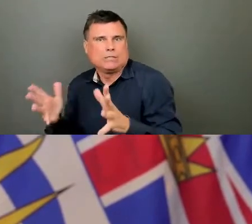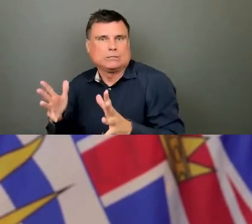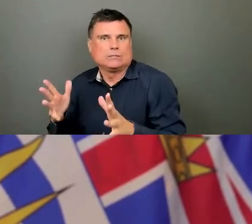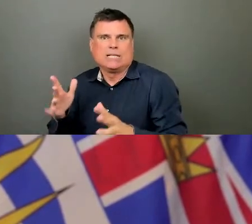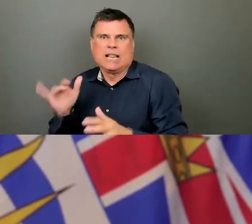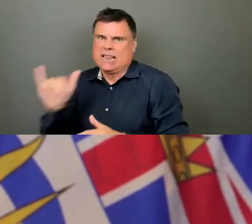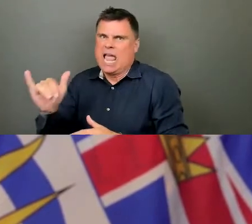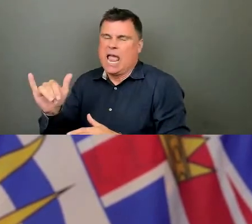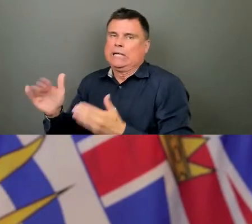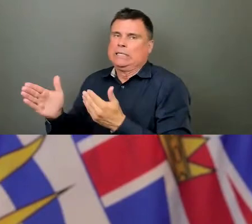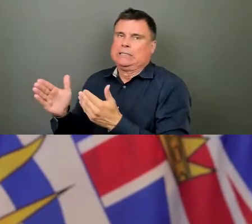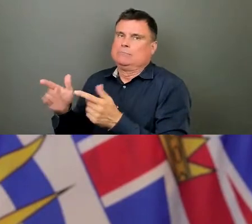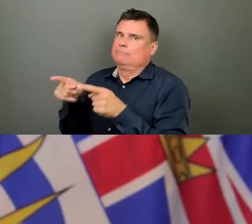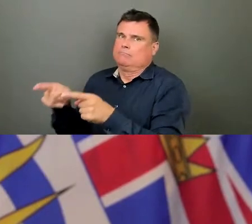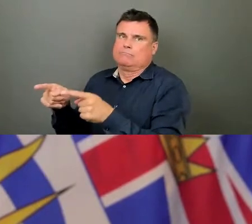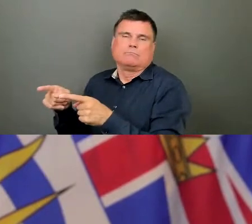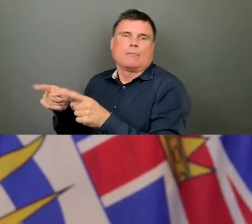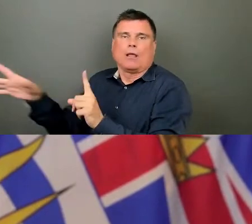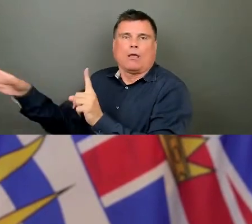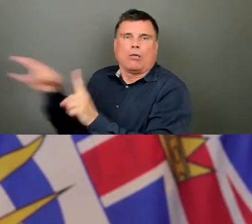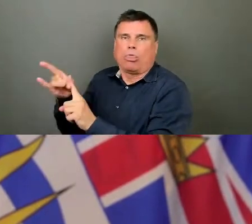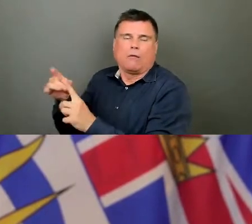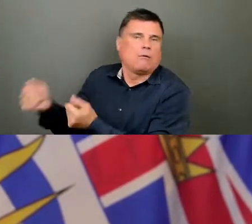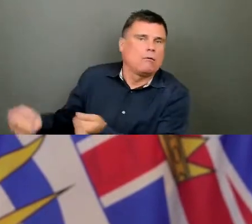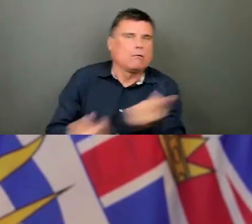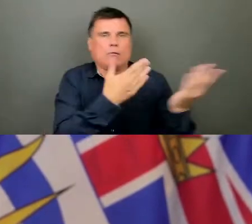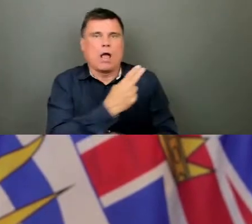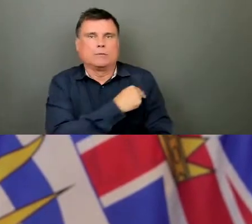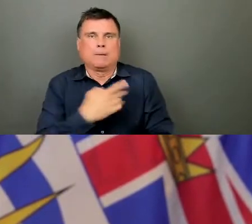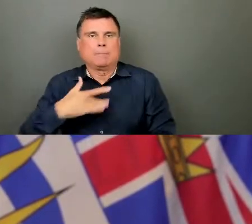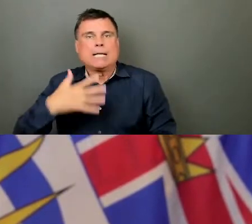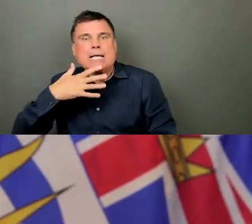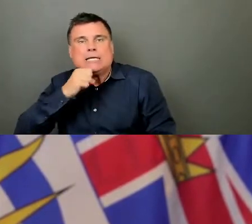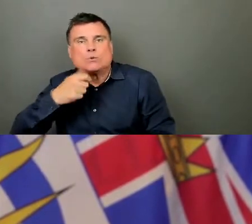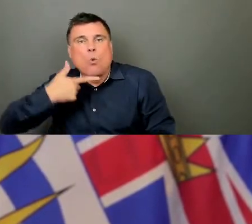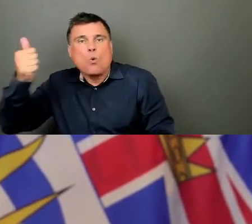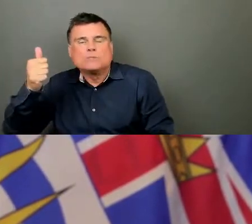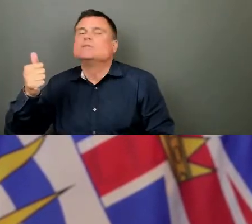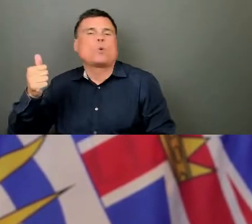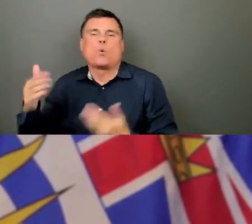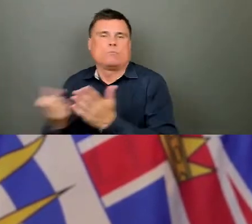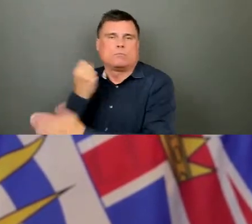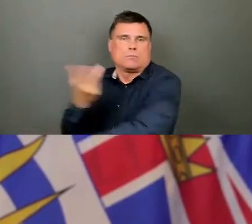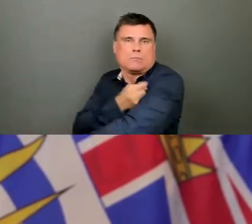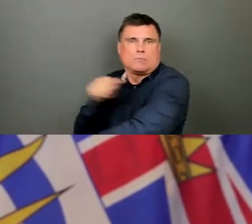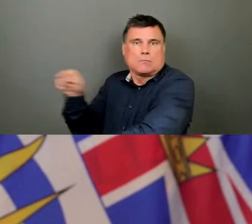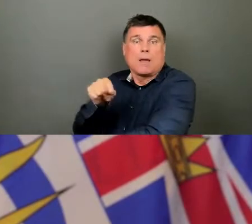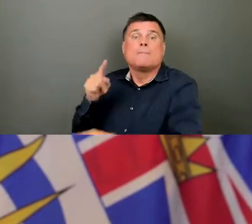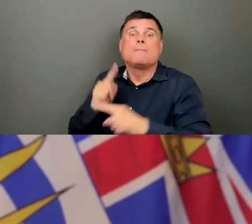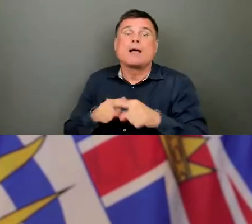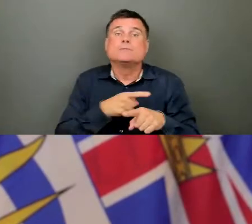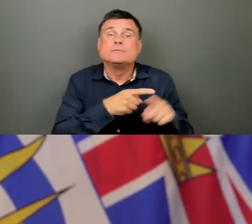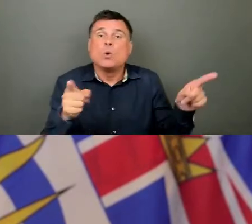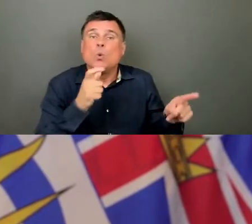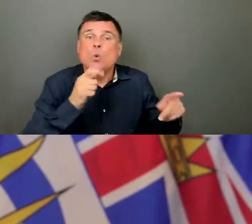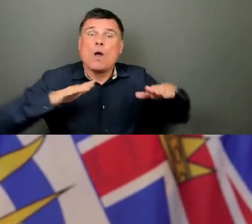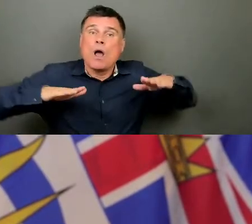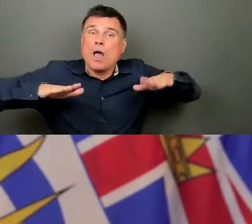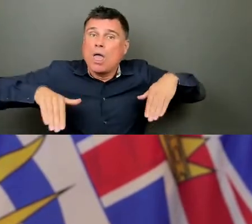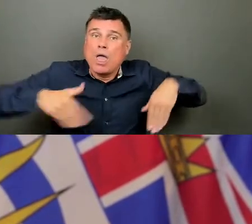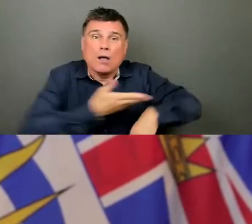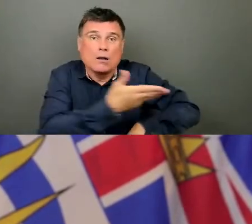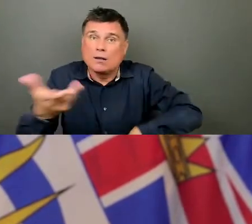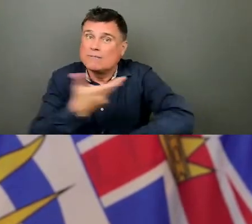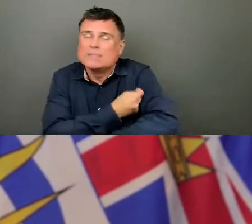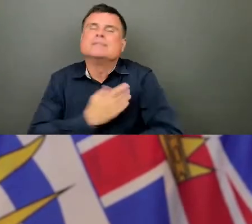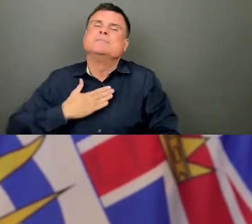I, you know, the data shows, that doesn't mean people aren't going to end up in hospital. And as you say, we're stretched very thin. We have a very